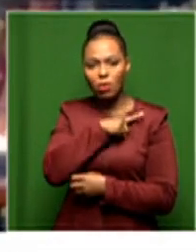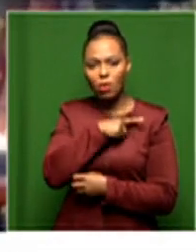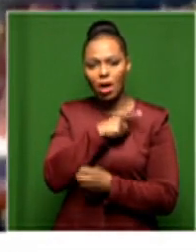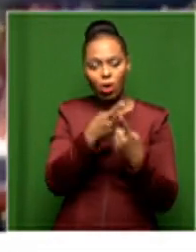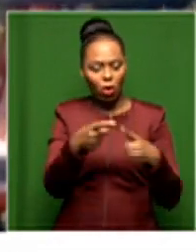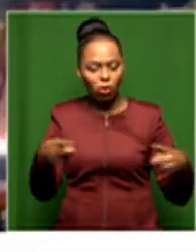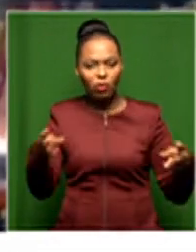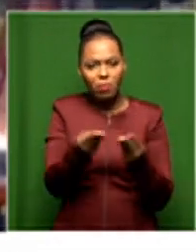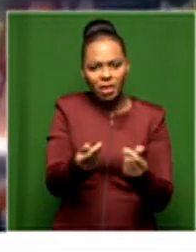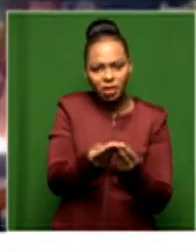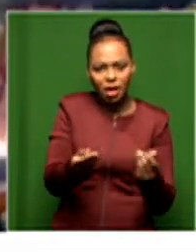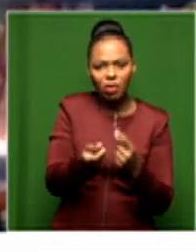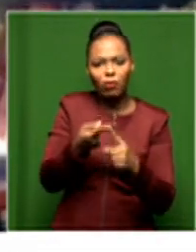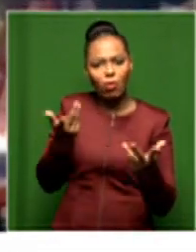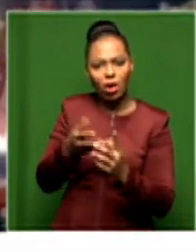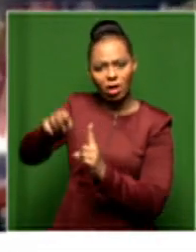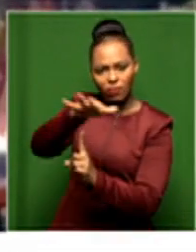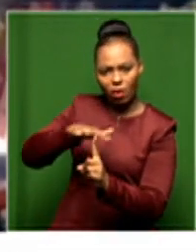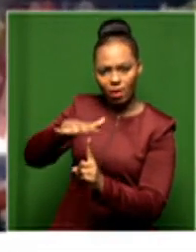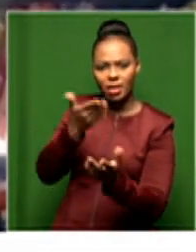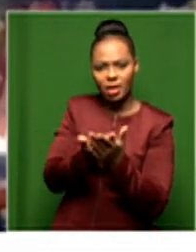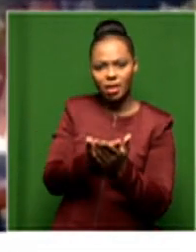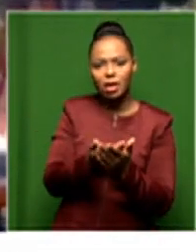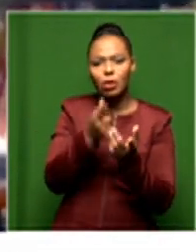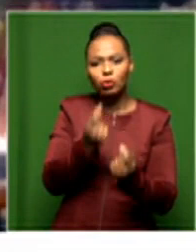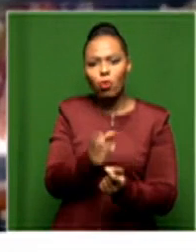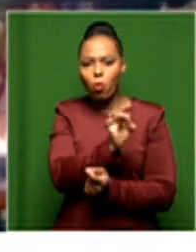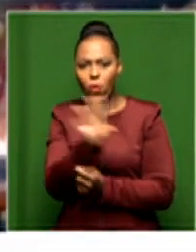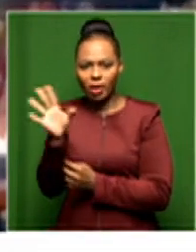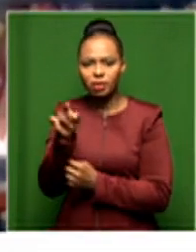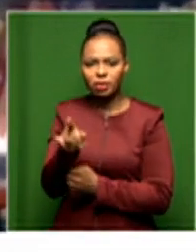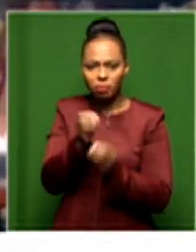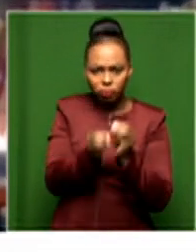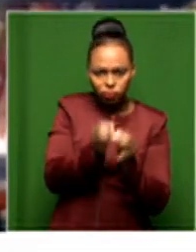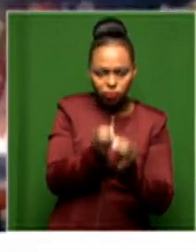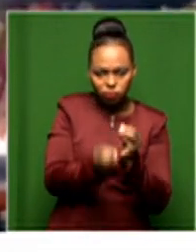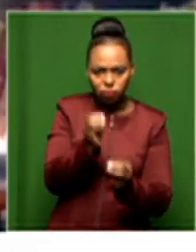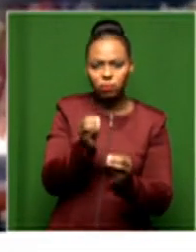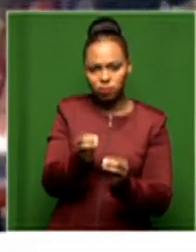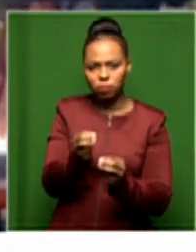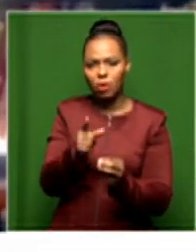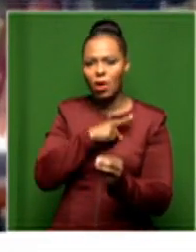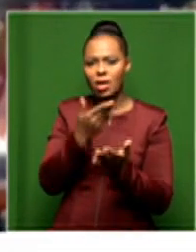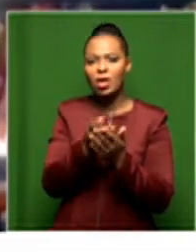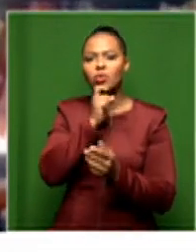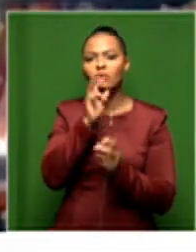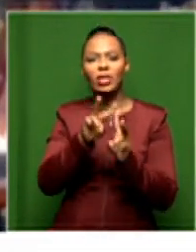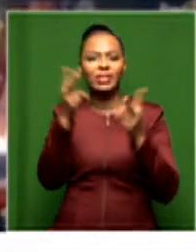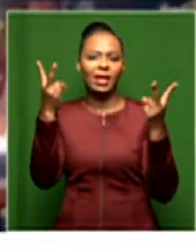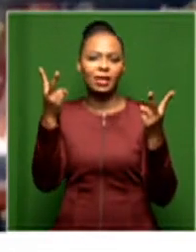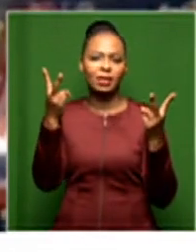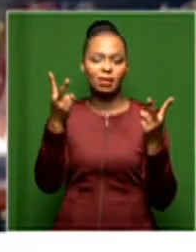from the environment or produced once only. It's then recycled and reconstituted and used into a different product.